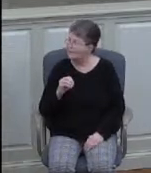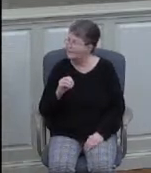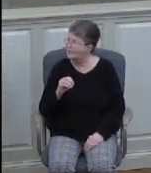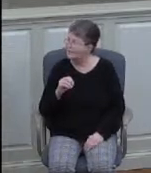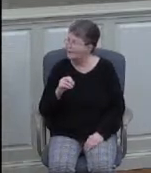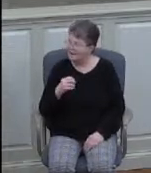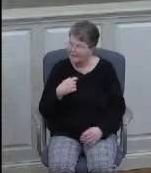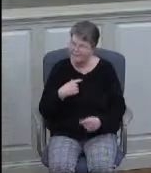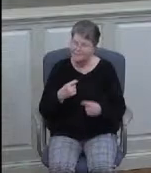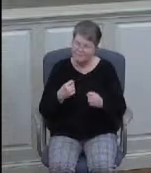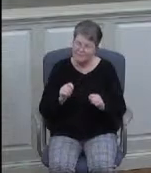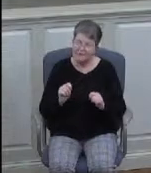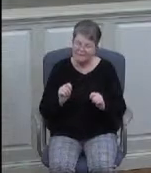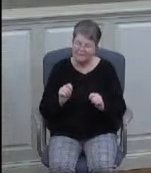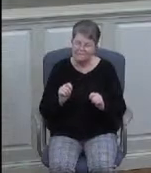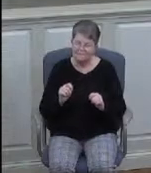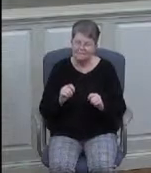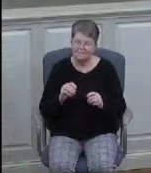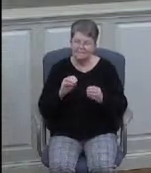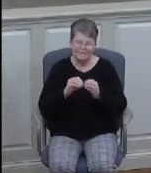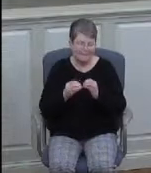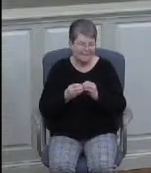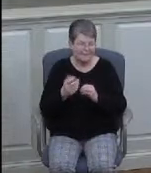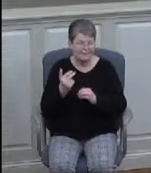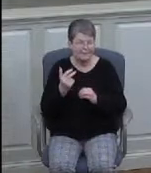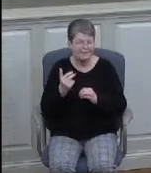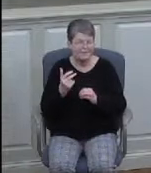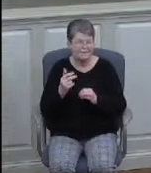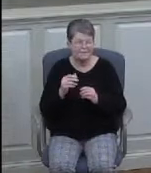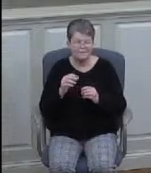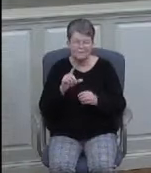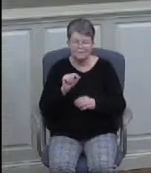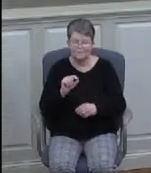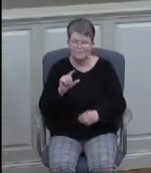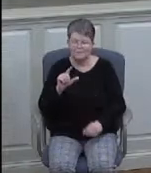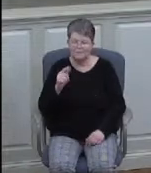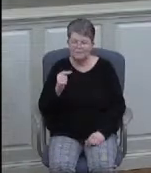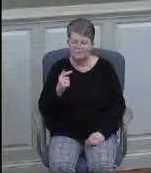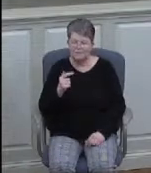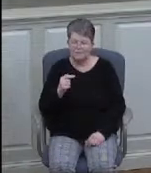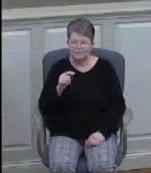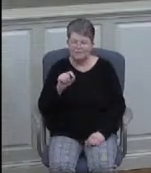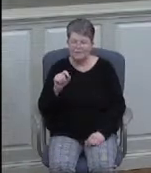I'm trying. He's trying. Item 13 is resolution number